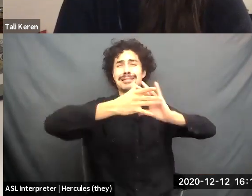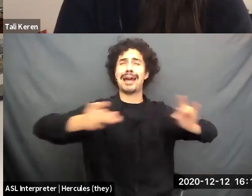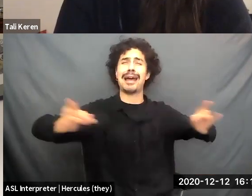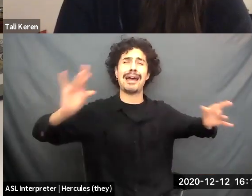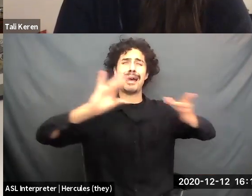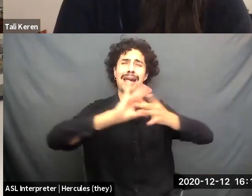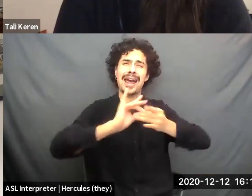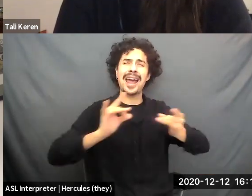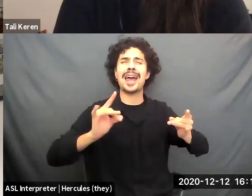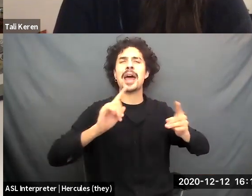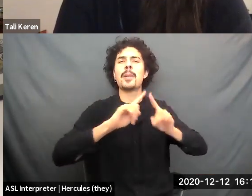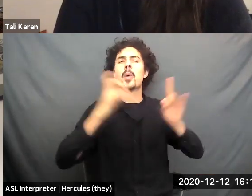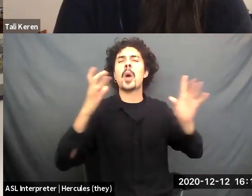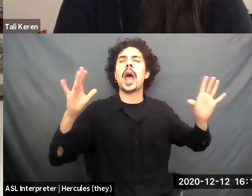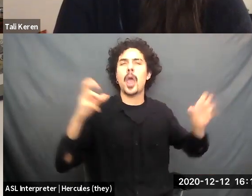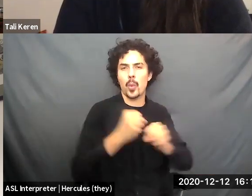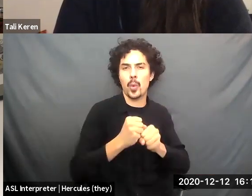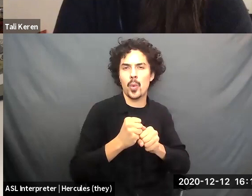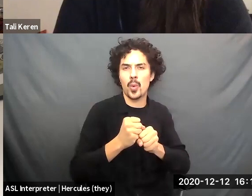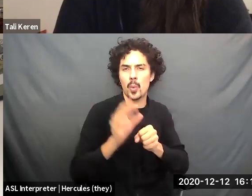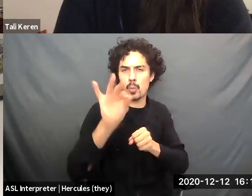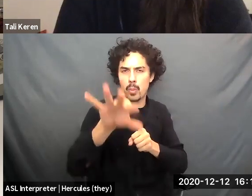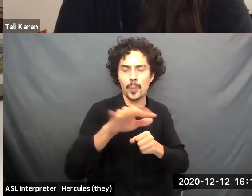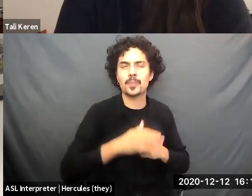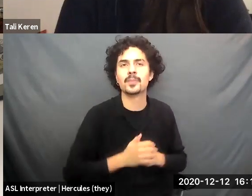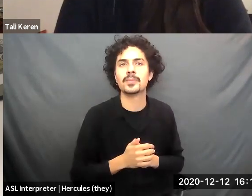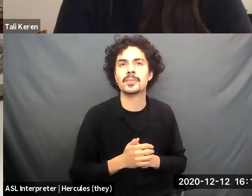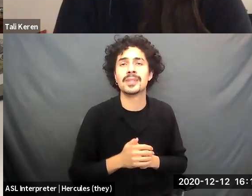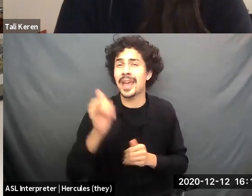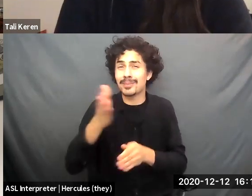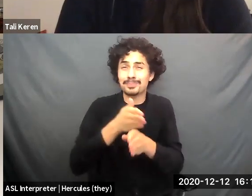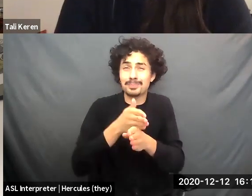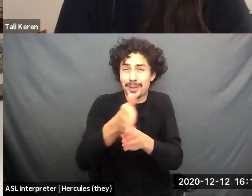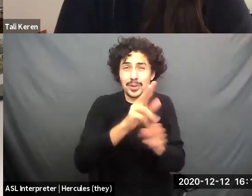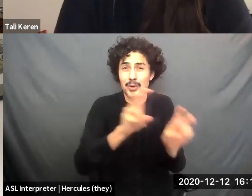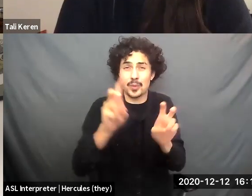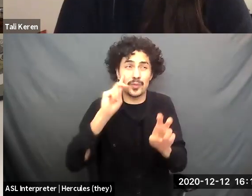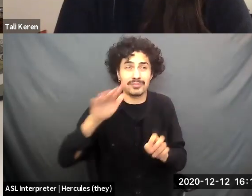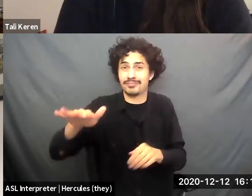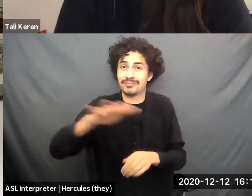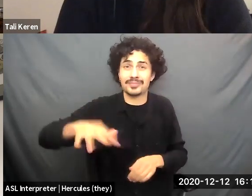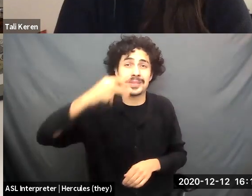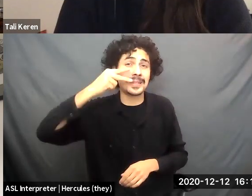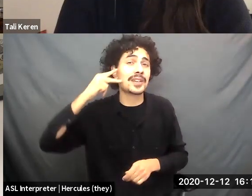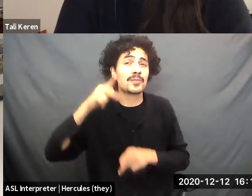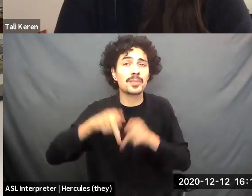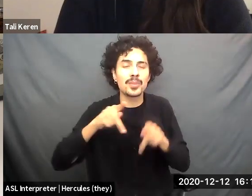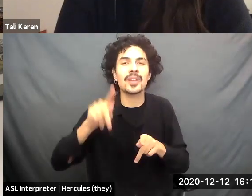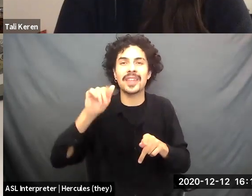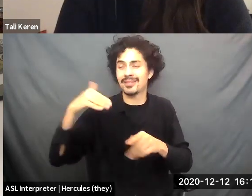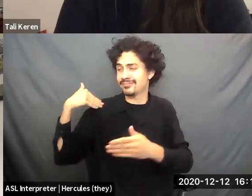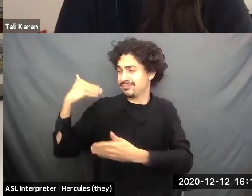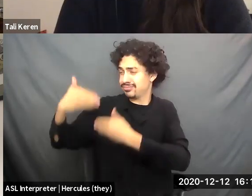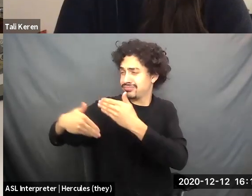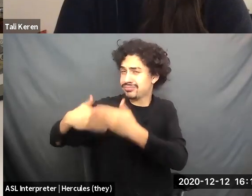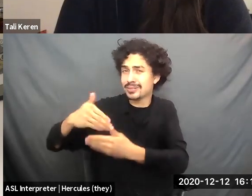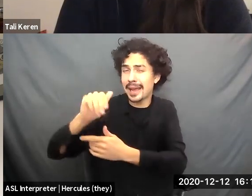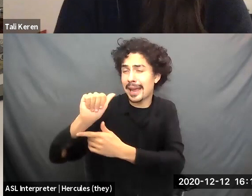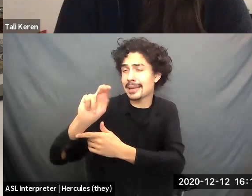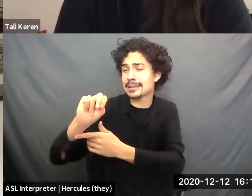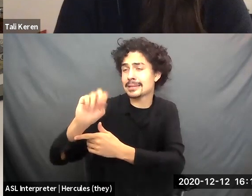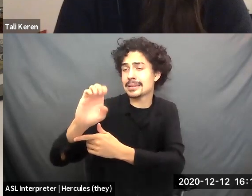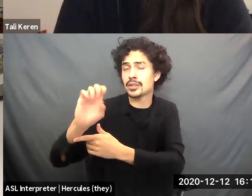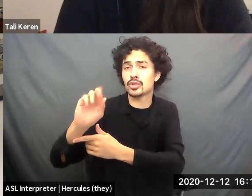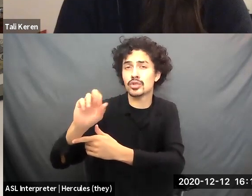succinct. And that is that a major issue for Native people now is all the ancestors, the bones that are